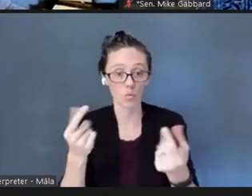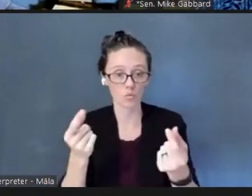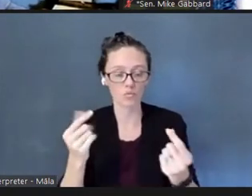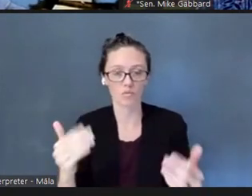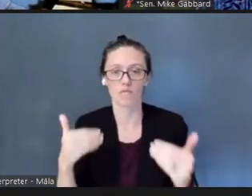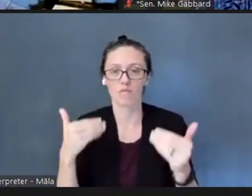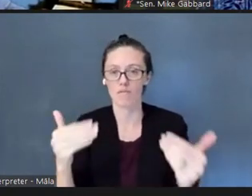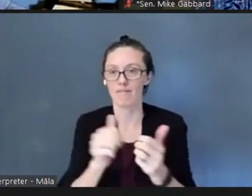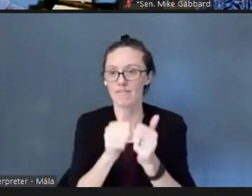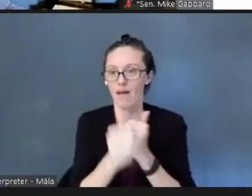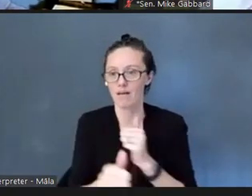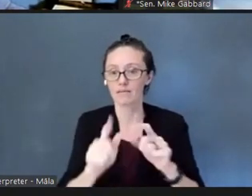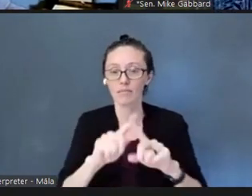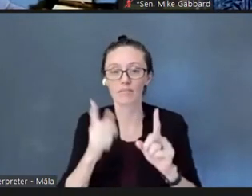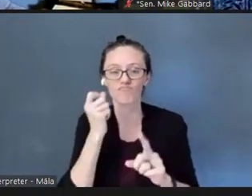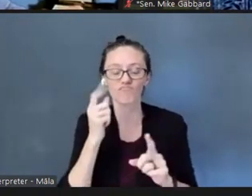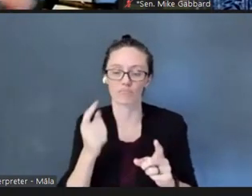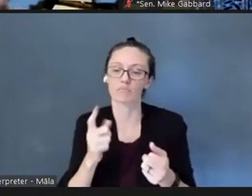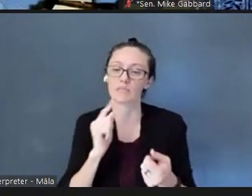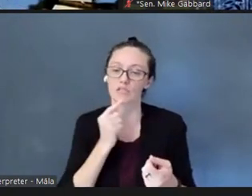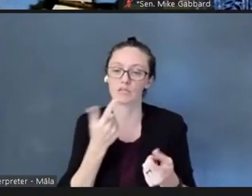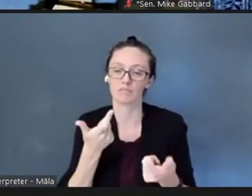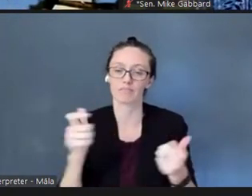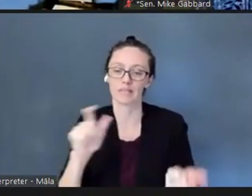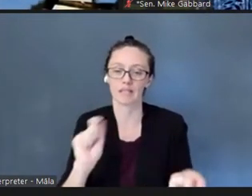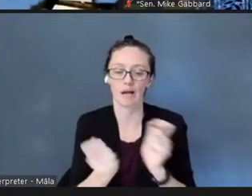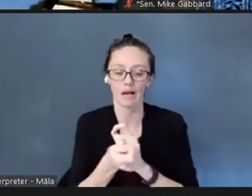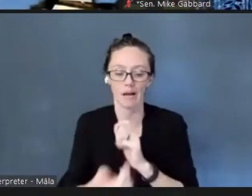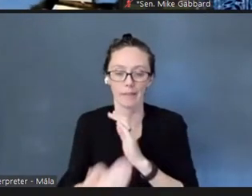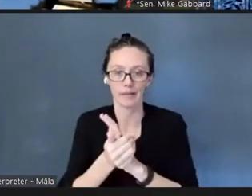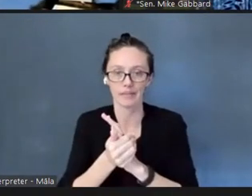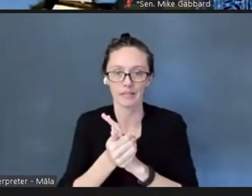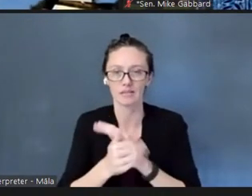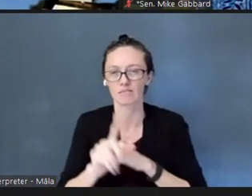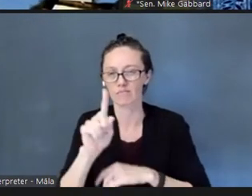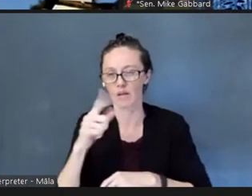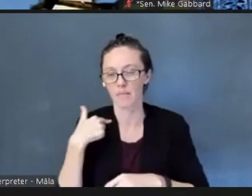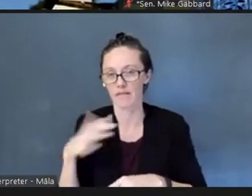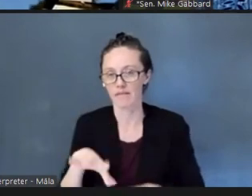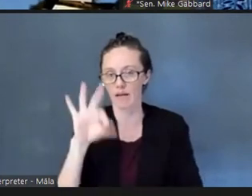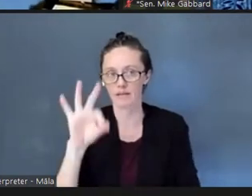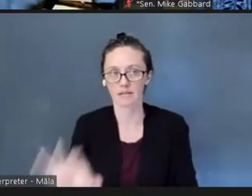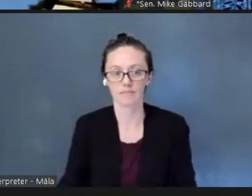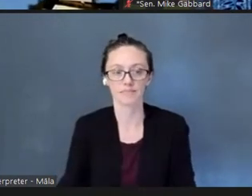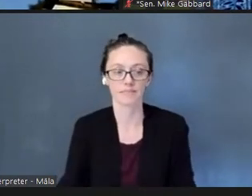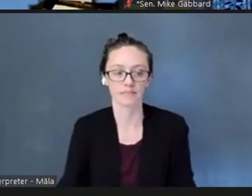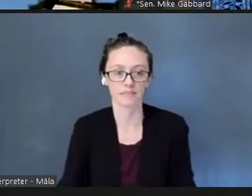it, but with some pretty significant amendments. Hang on, let me find them.